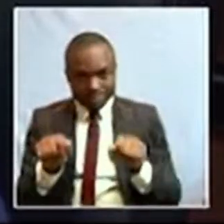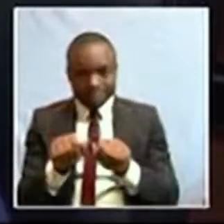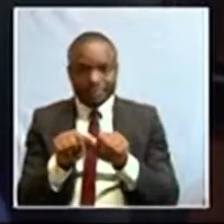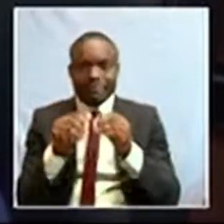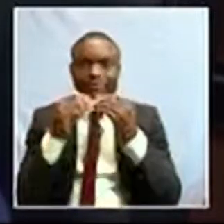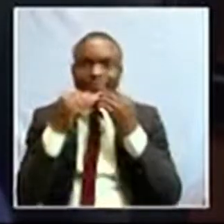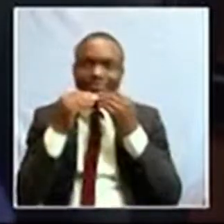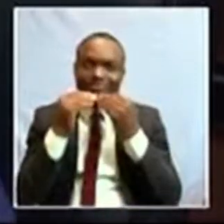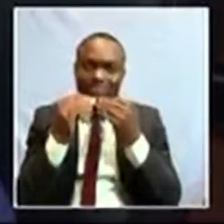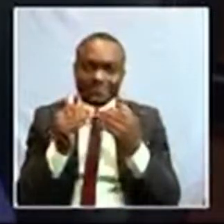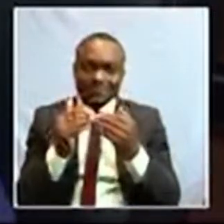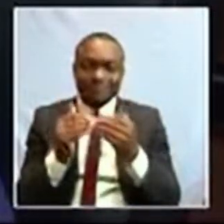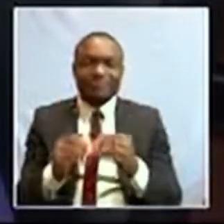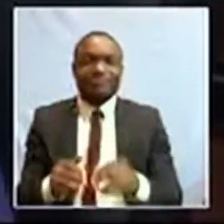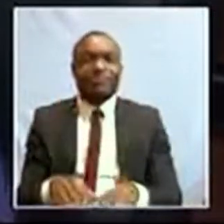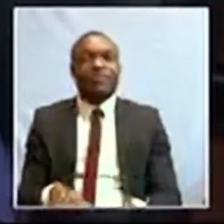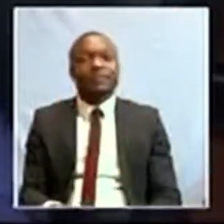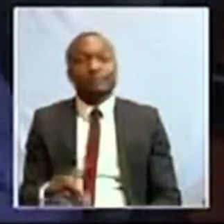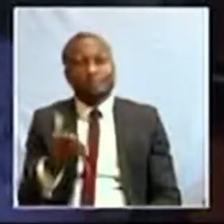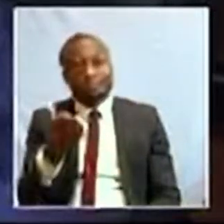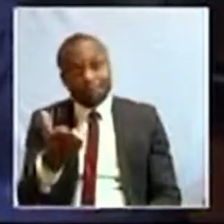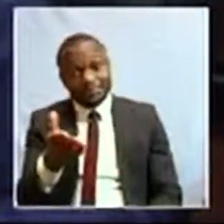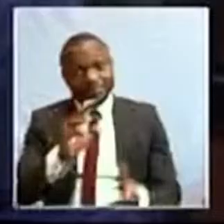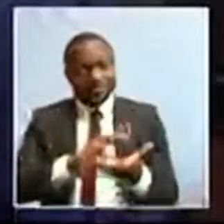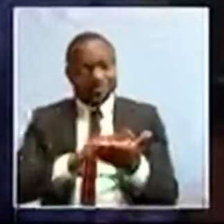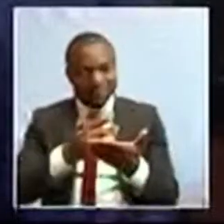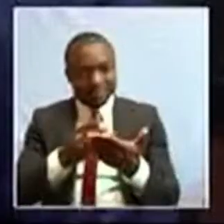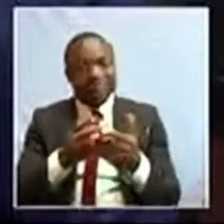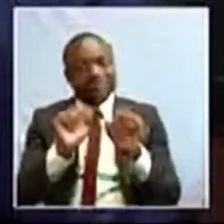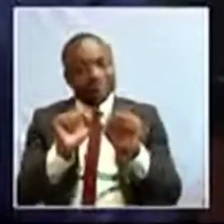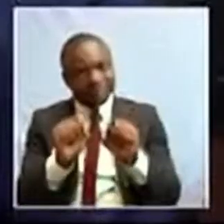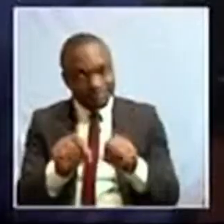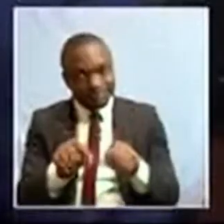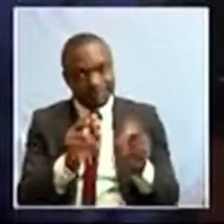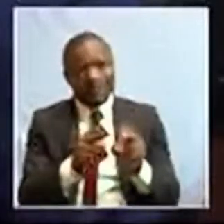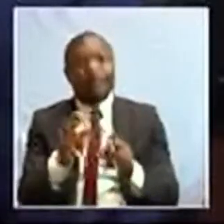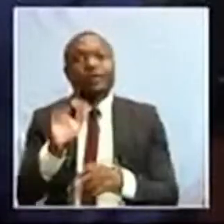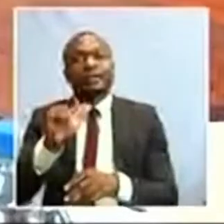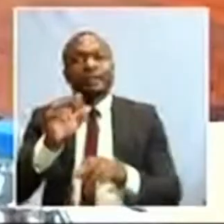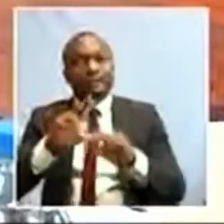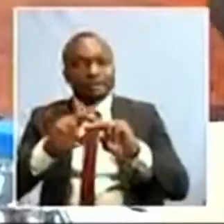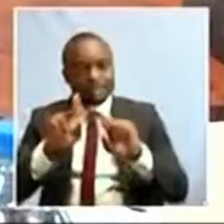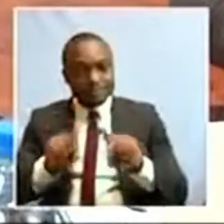you. Yes, witness, you may respond. Yes, Chair.